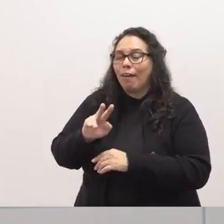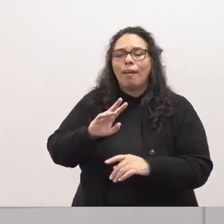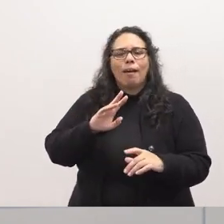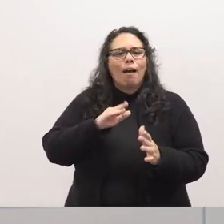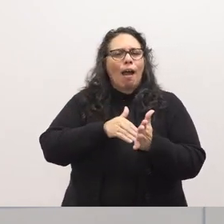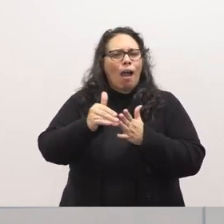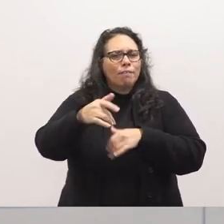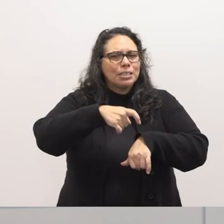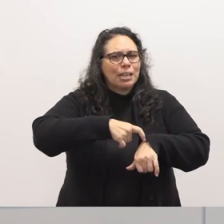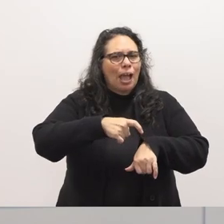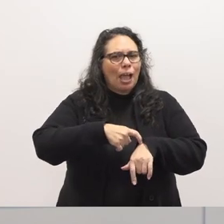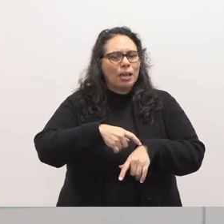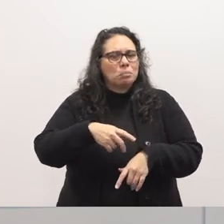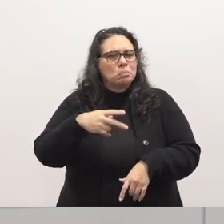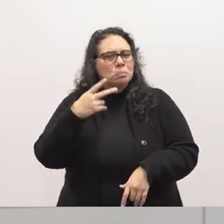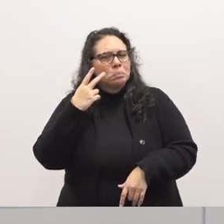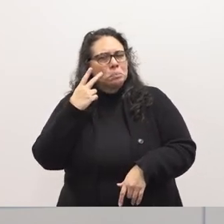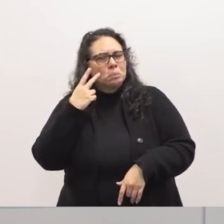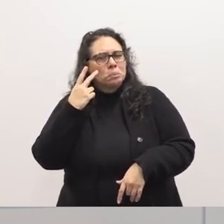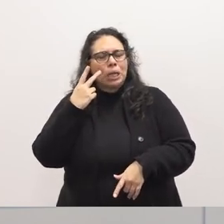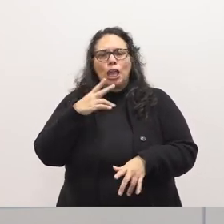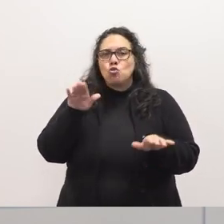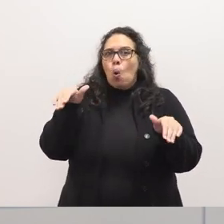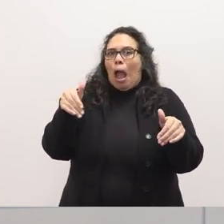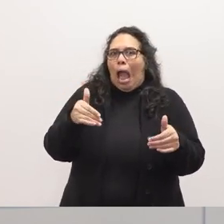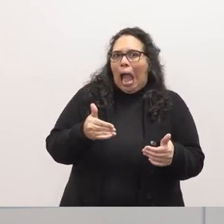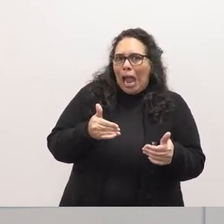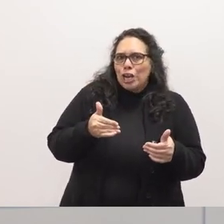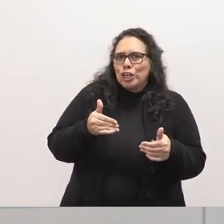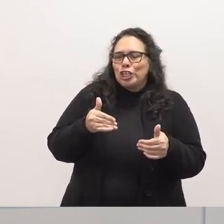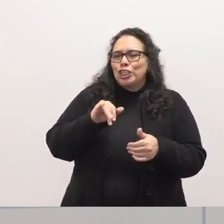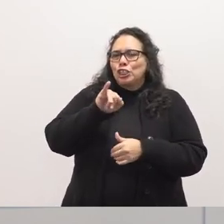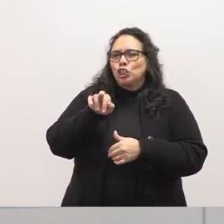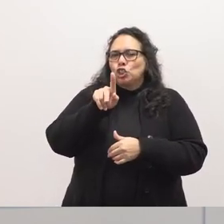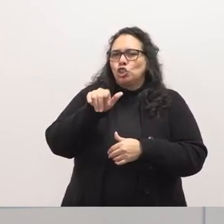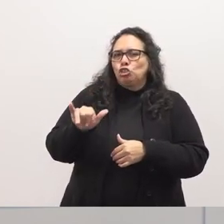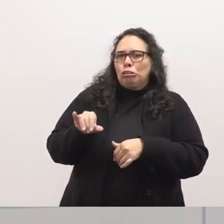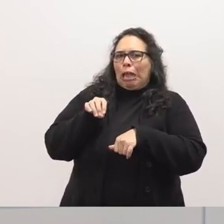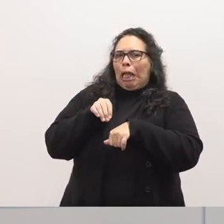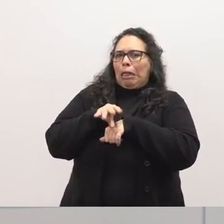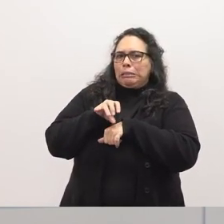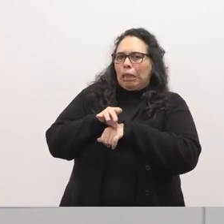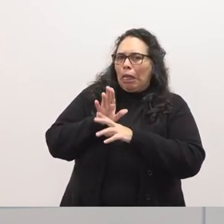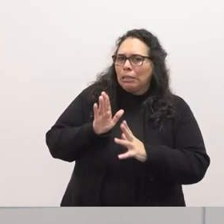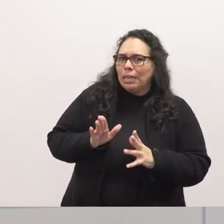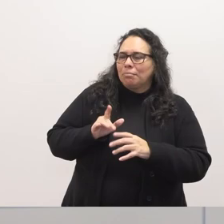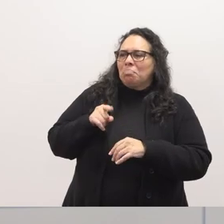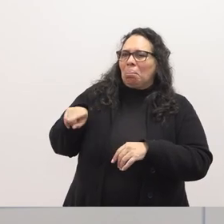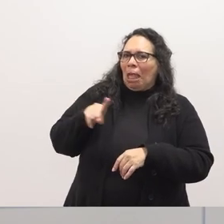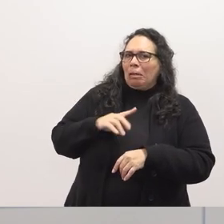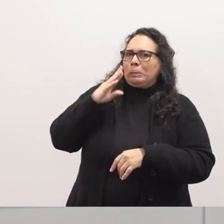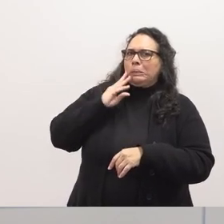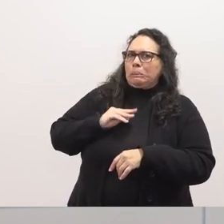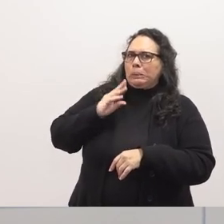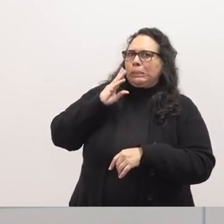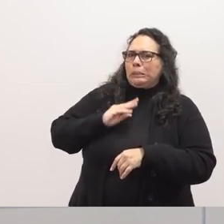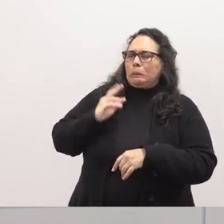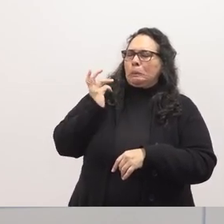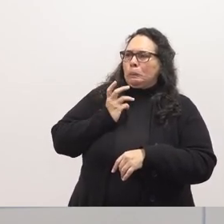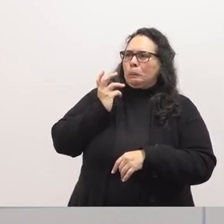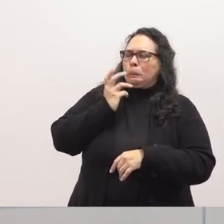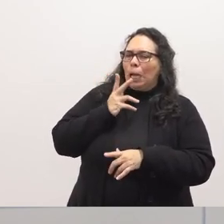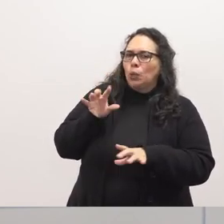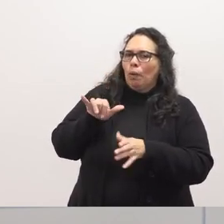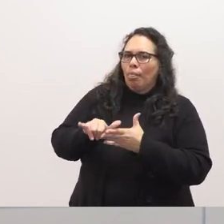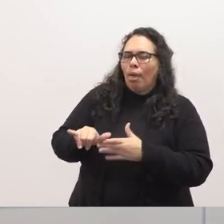oftentimes you'll hire jury consultants to do that. And they are people that have a lot of experience in doing that. They're